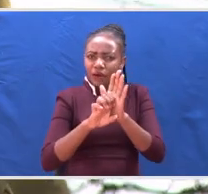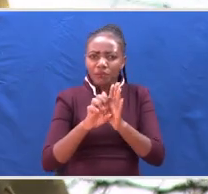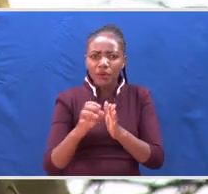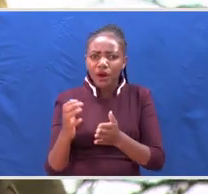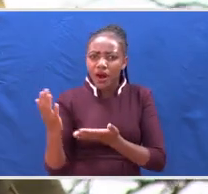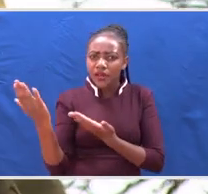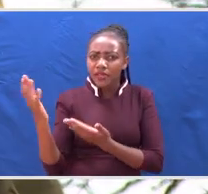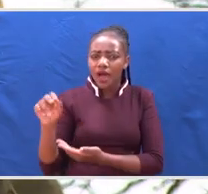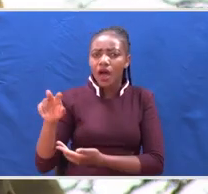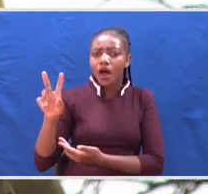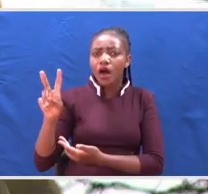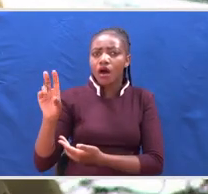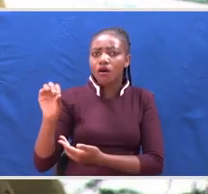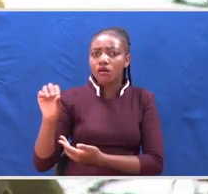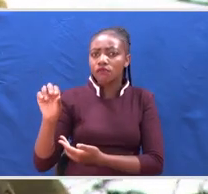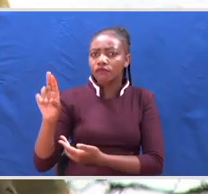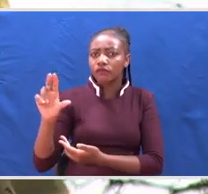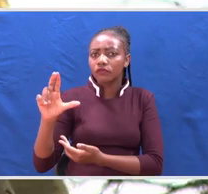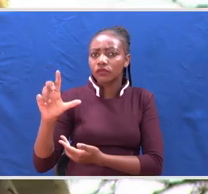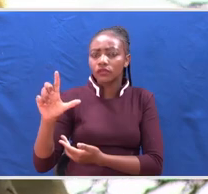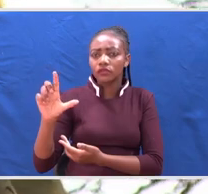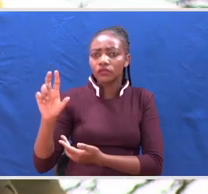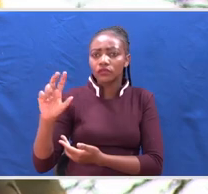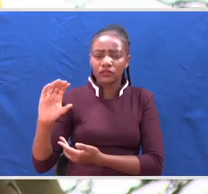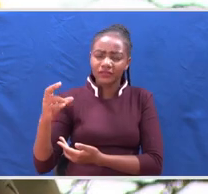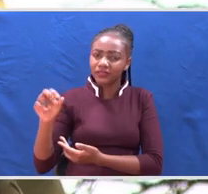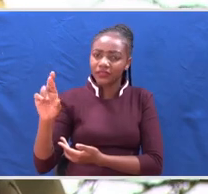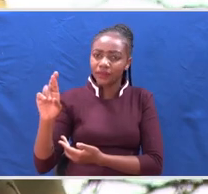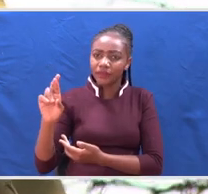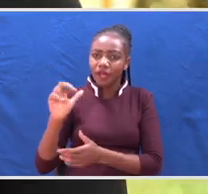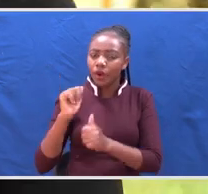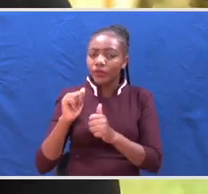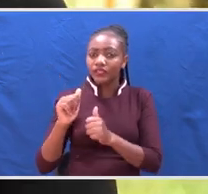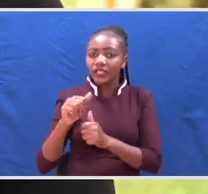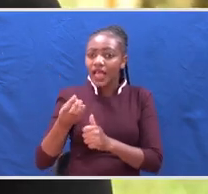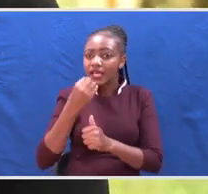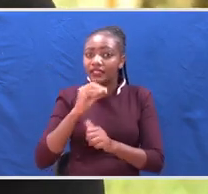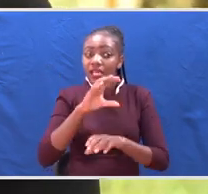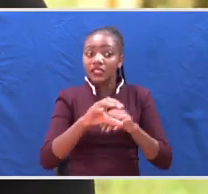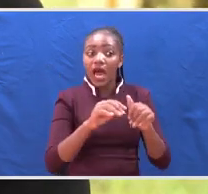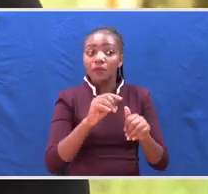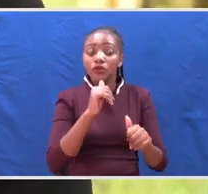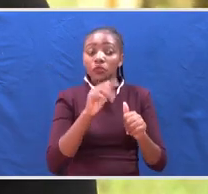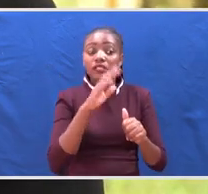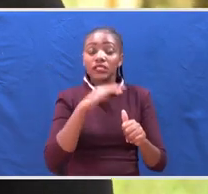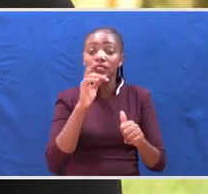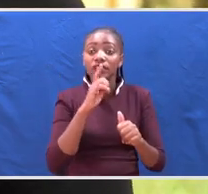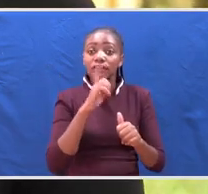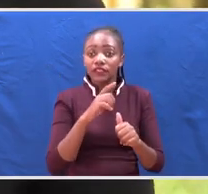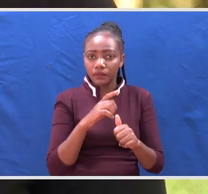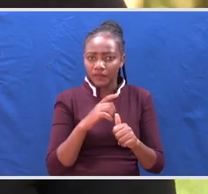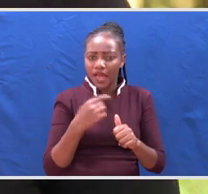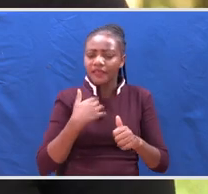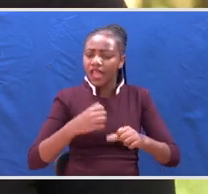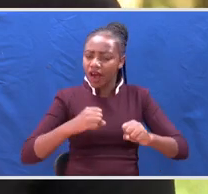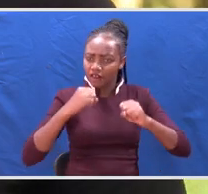a vulture that feeds on carcasses the vulture can't kill. Vultures have a very strong digestive